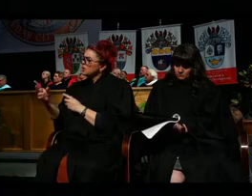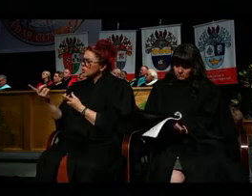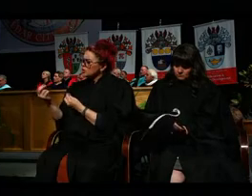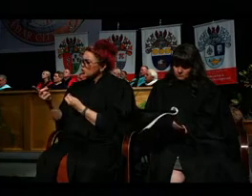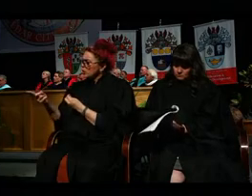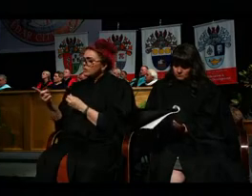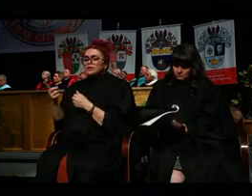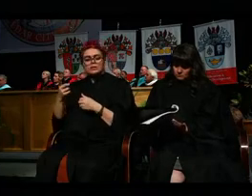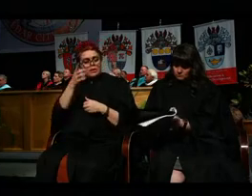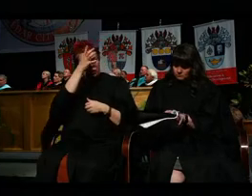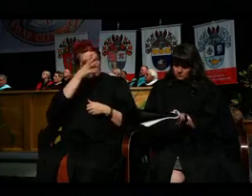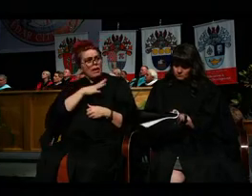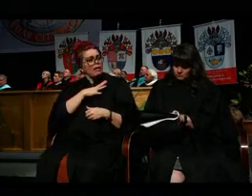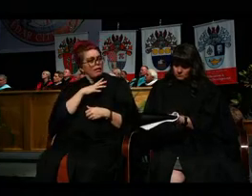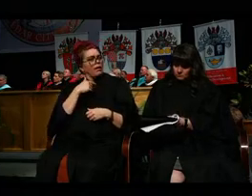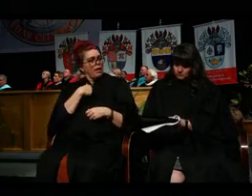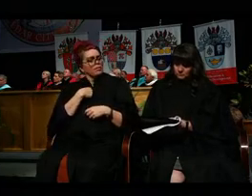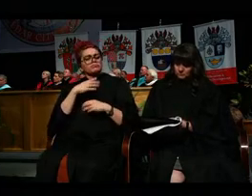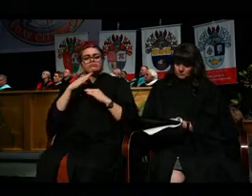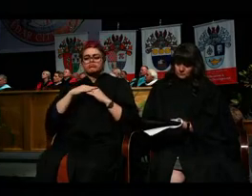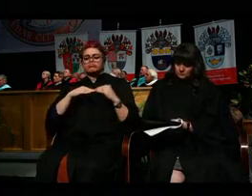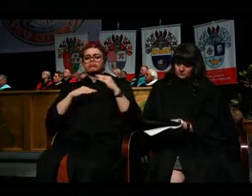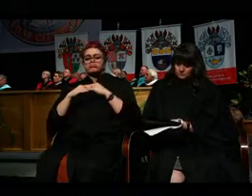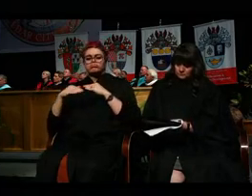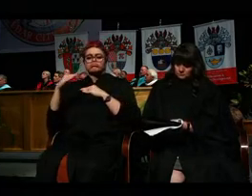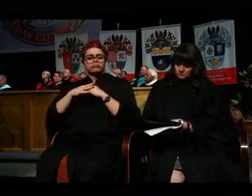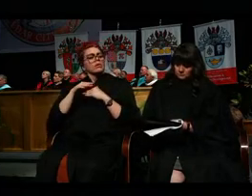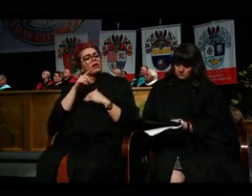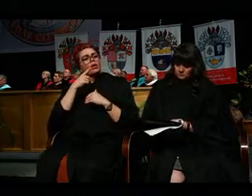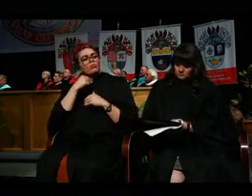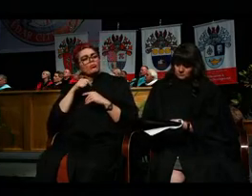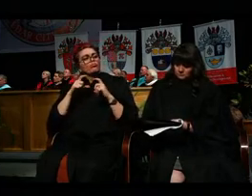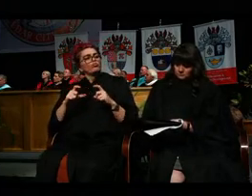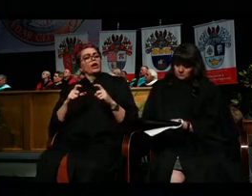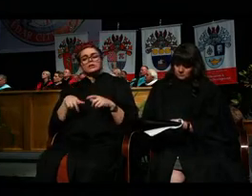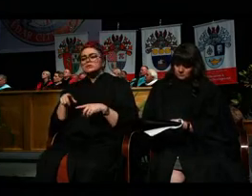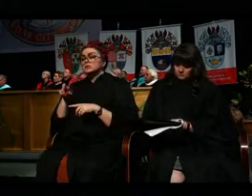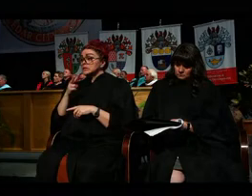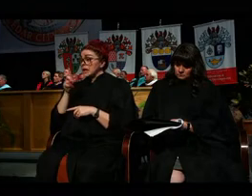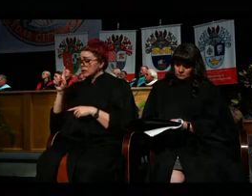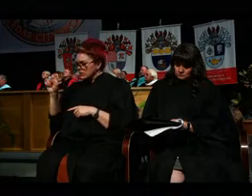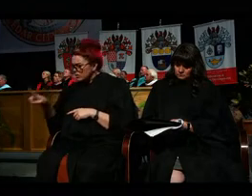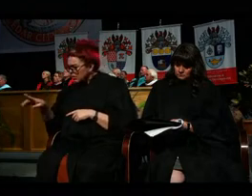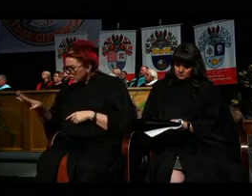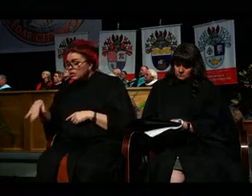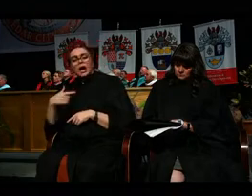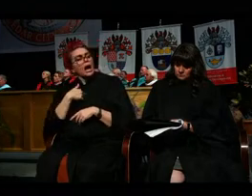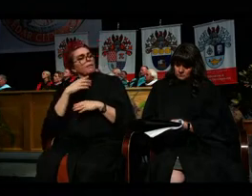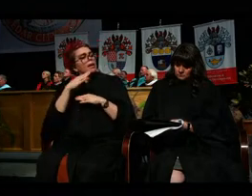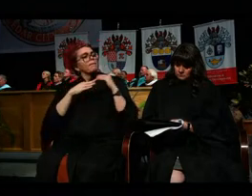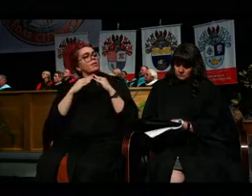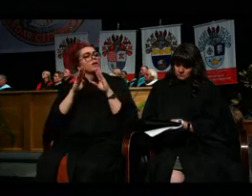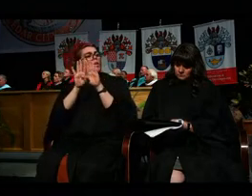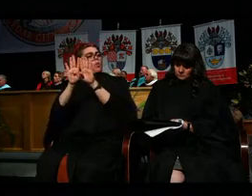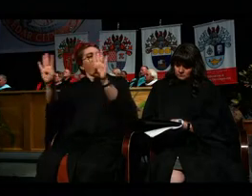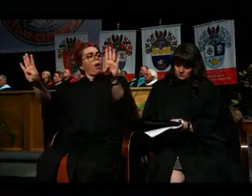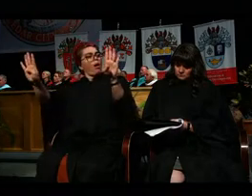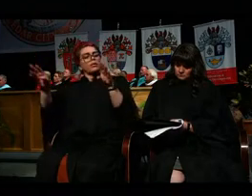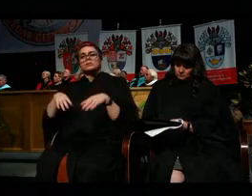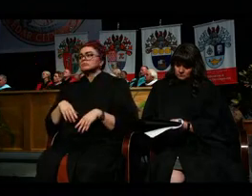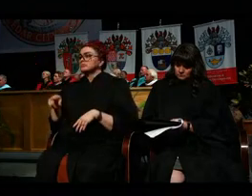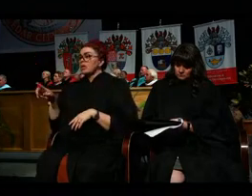"I'm laying bricks." When he asked the second bricklayer the same question, the worker replied, "I'm building a wall."